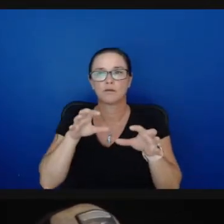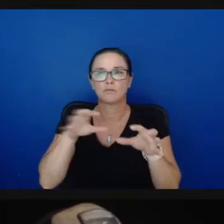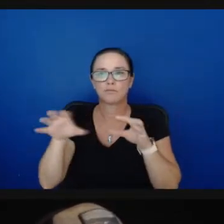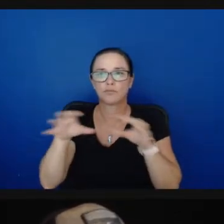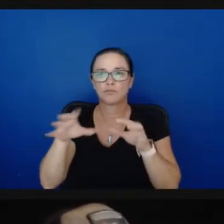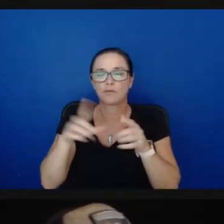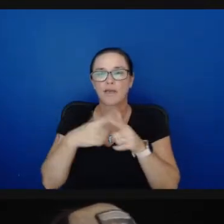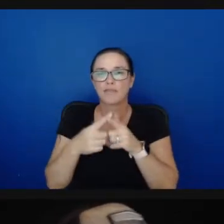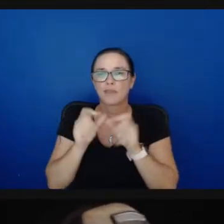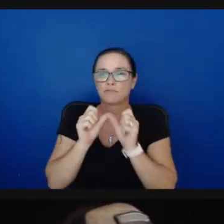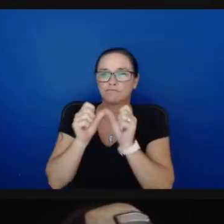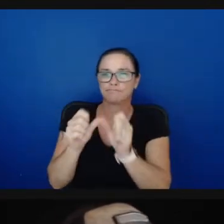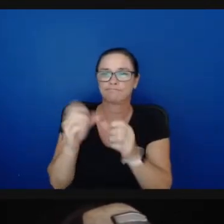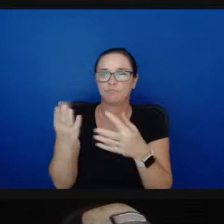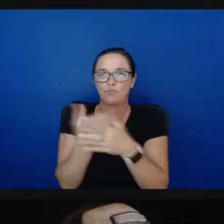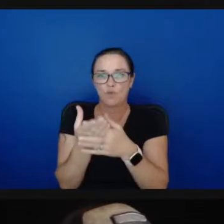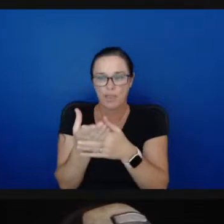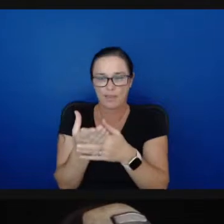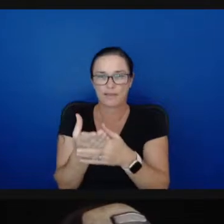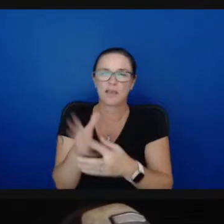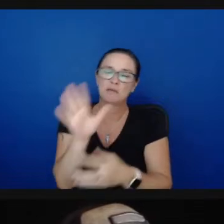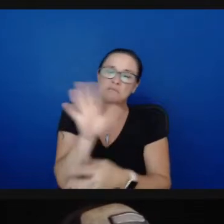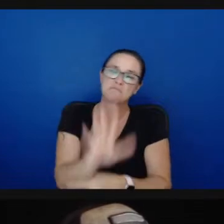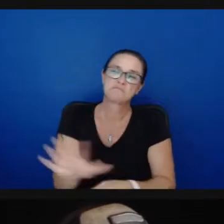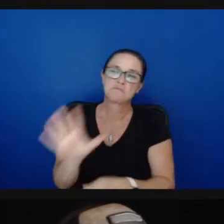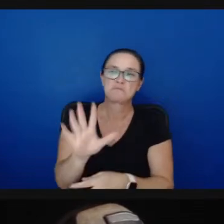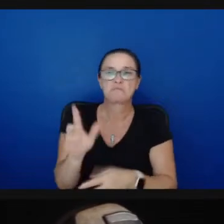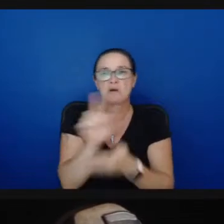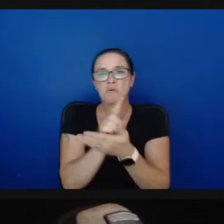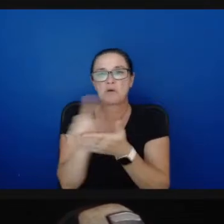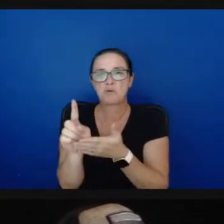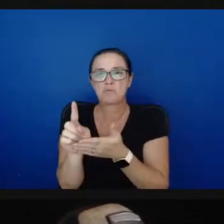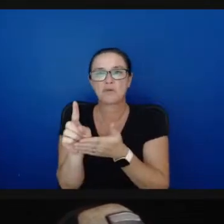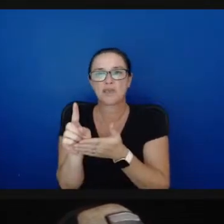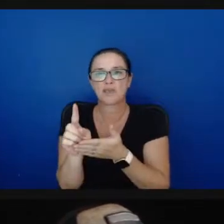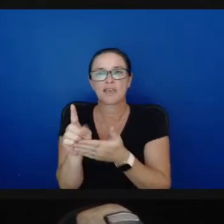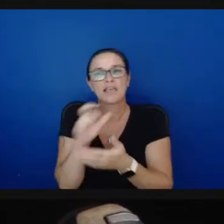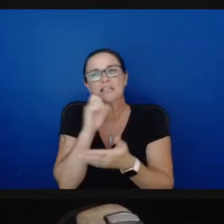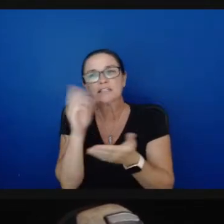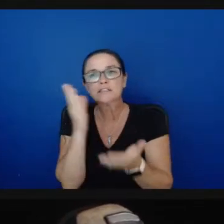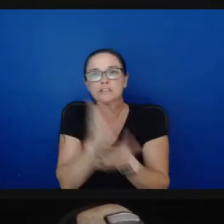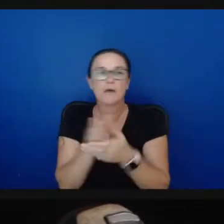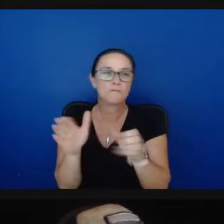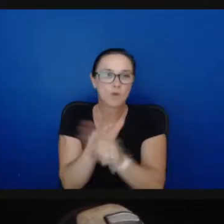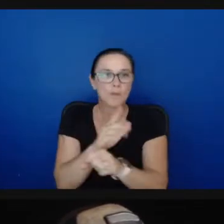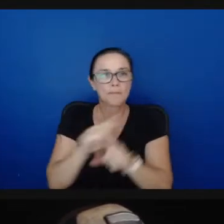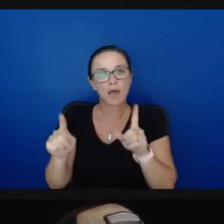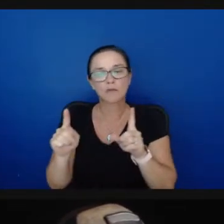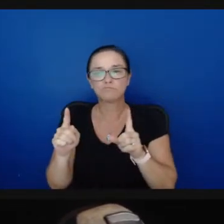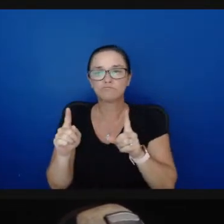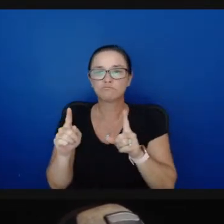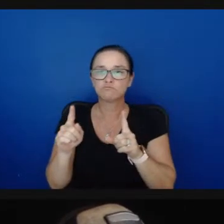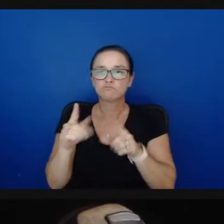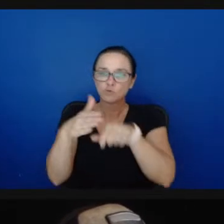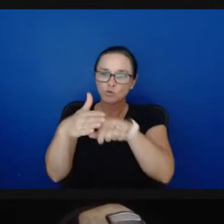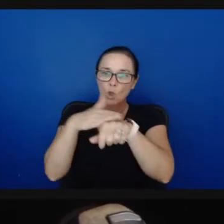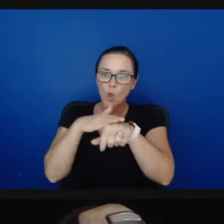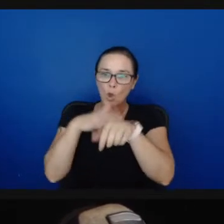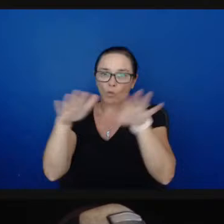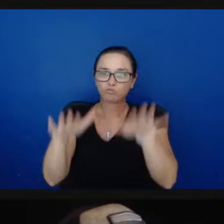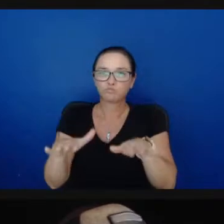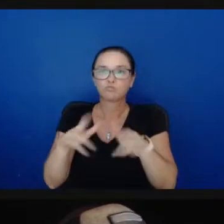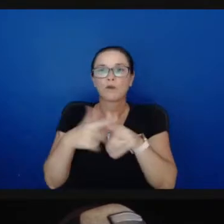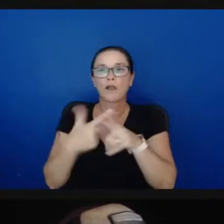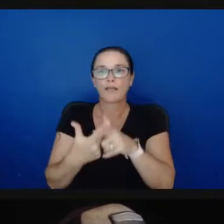break that lasted about a week. And you see it didn't stop seismicity completely, it just slowed it substantially. And